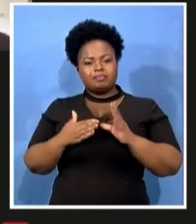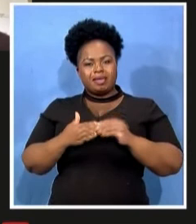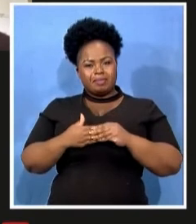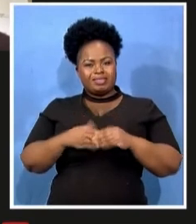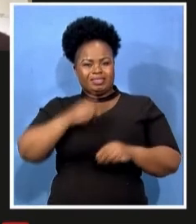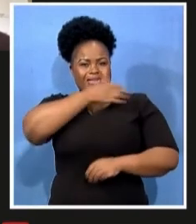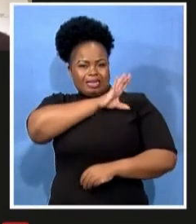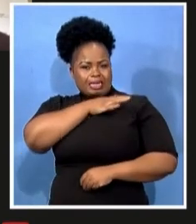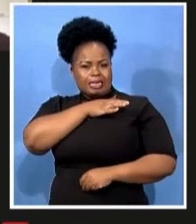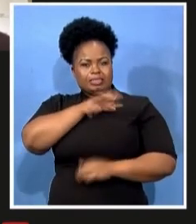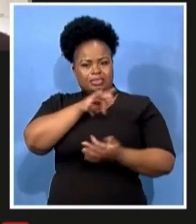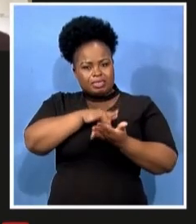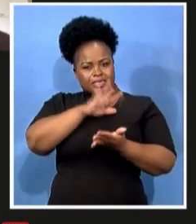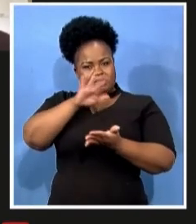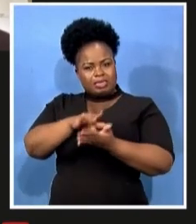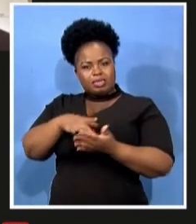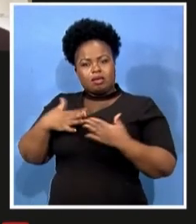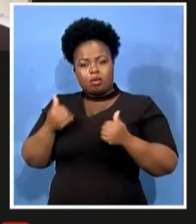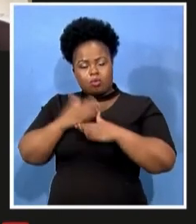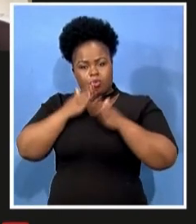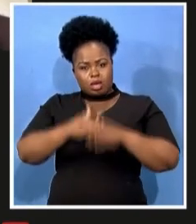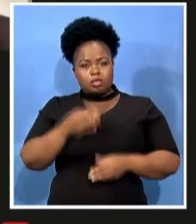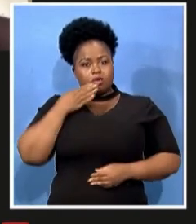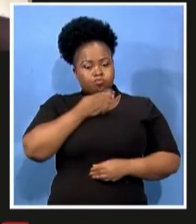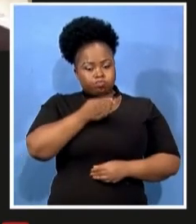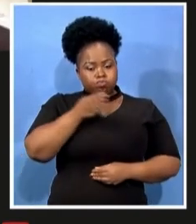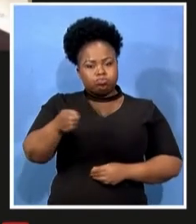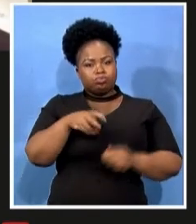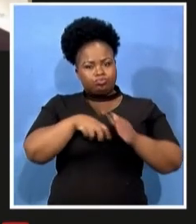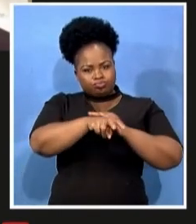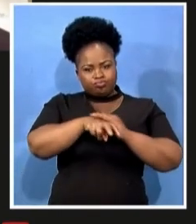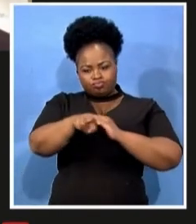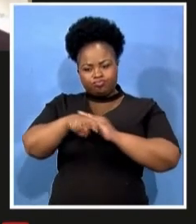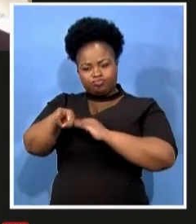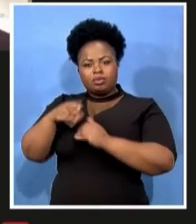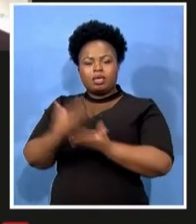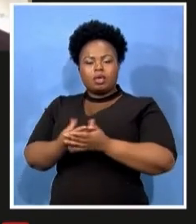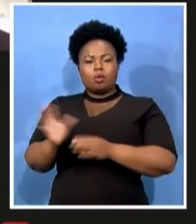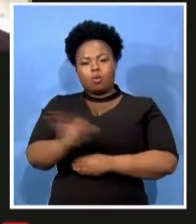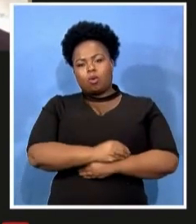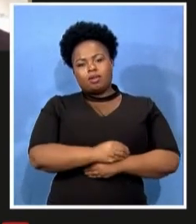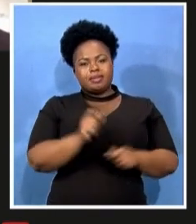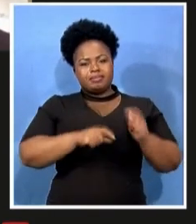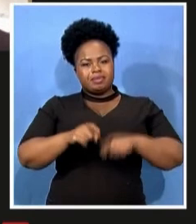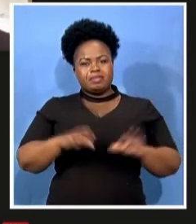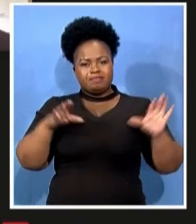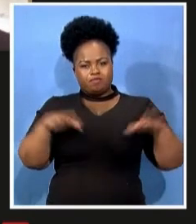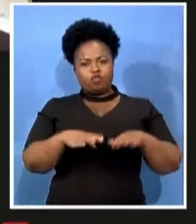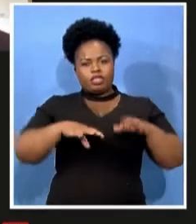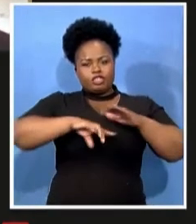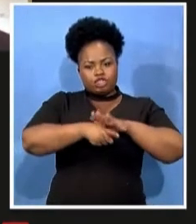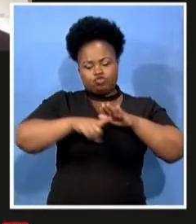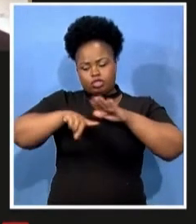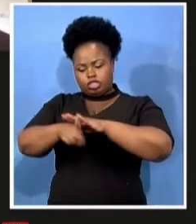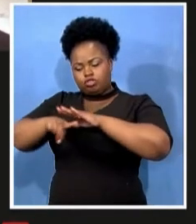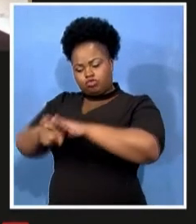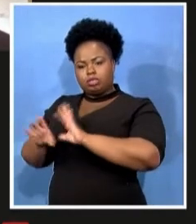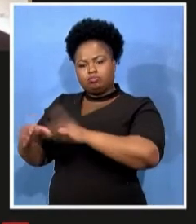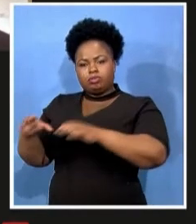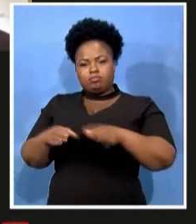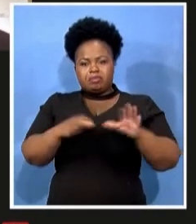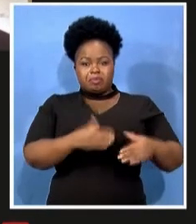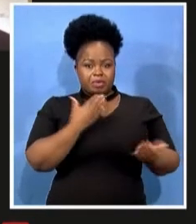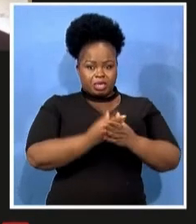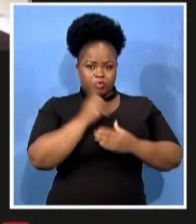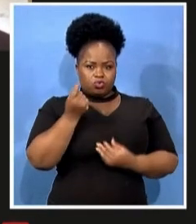are, so that in that particular district everyone is covered. So that's another way of looking at it. Then there are also vaccination centers.